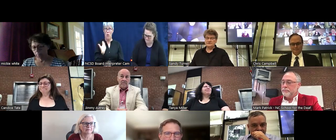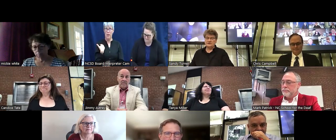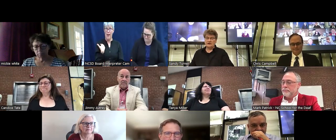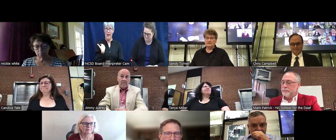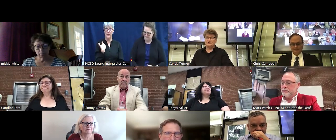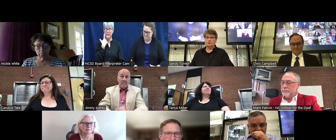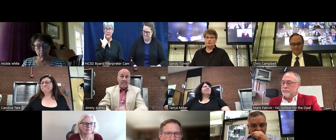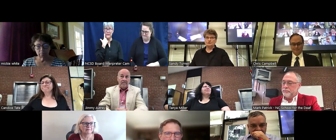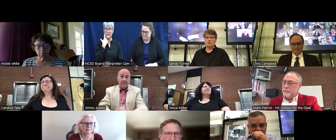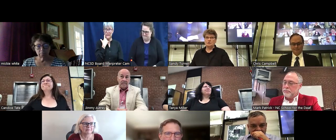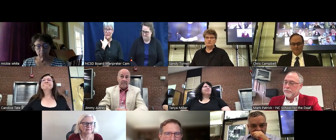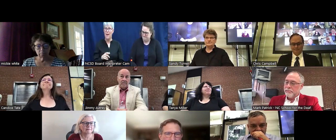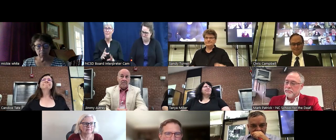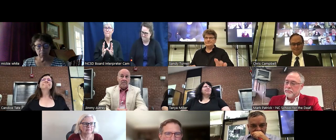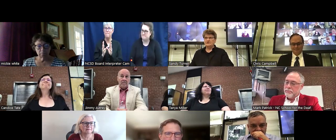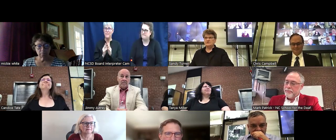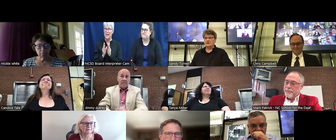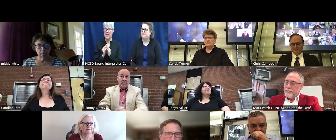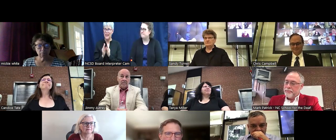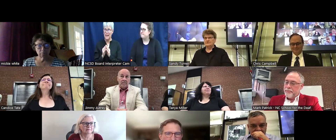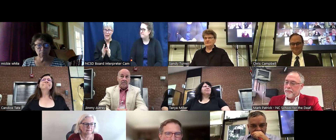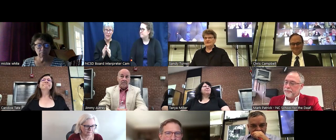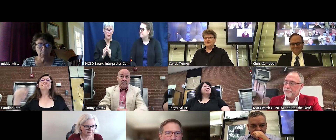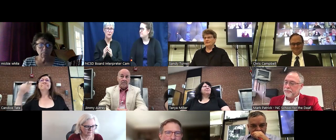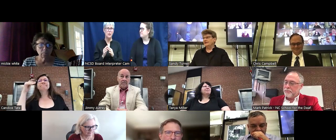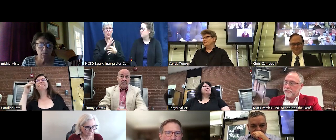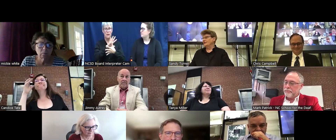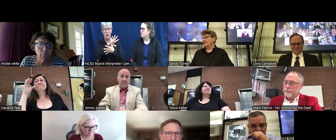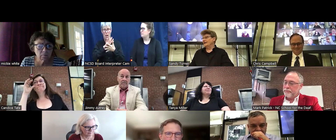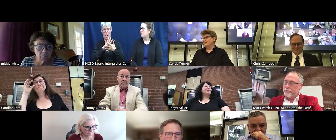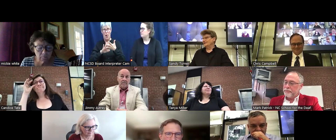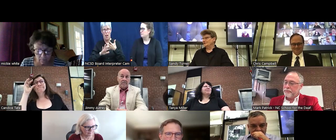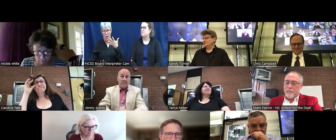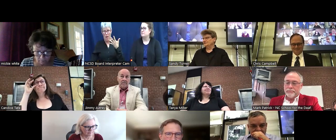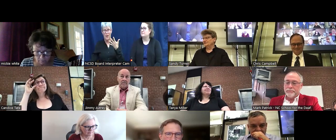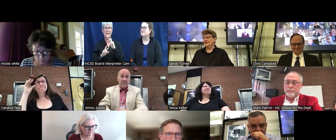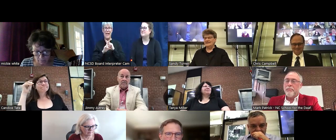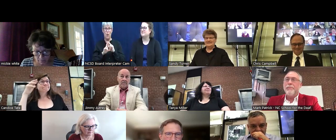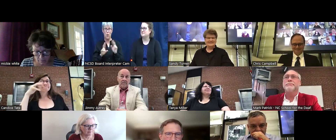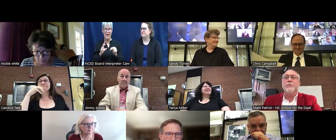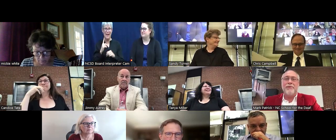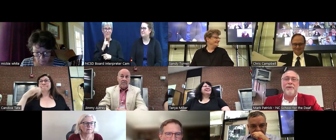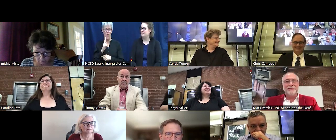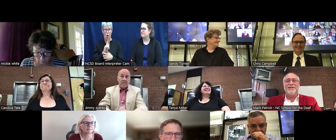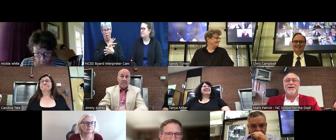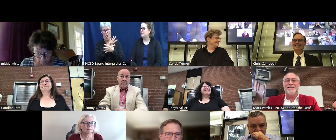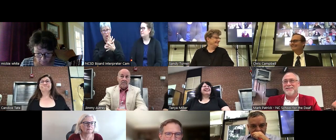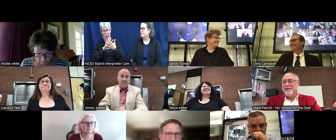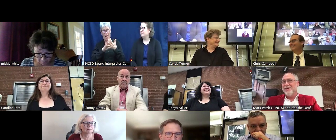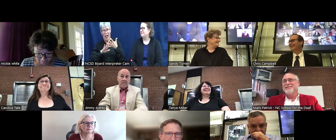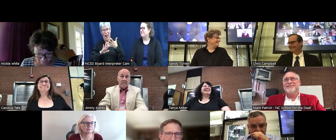this now as the World Swirls. So get ready for our addition today.